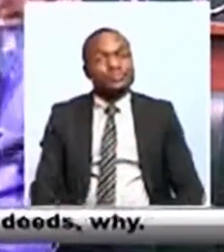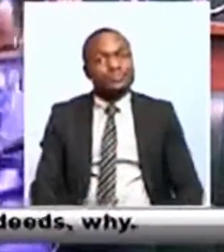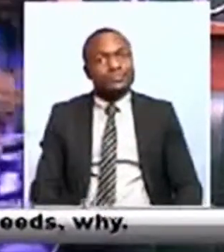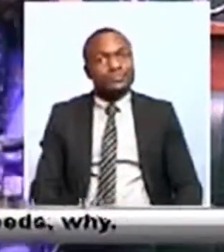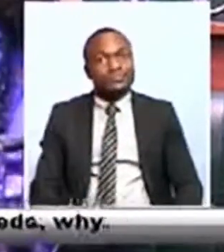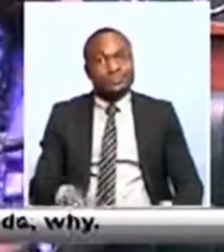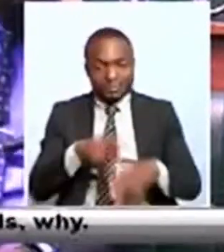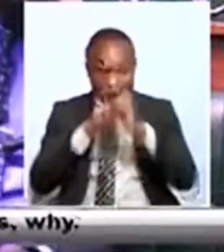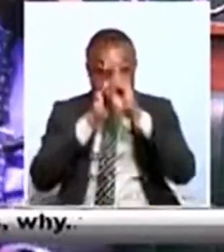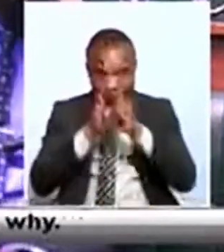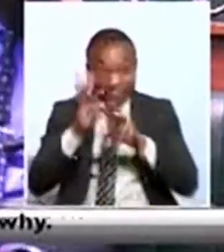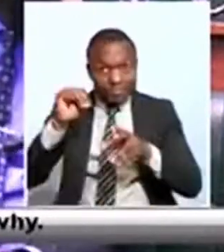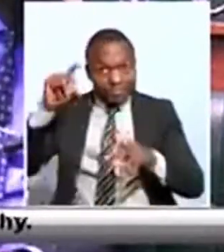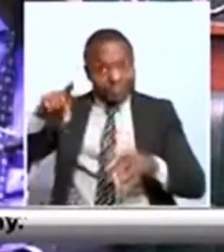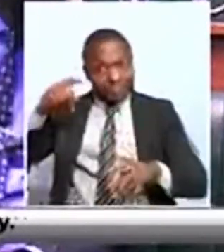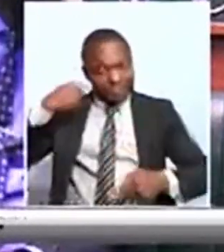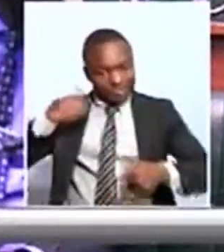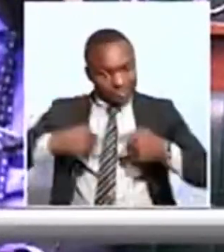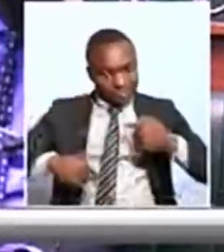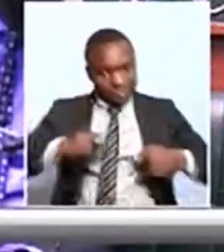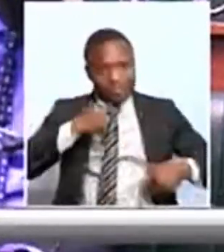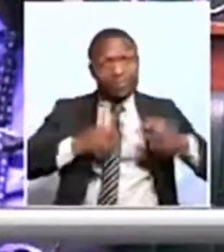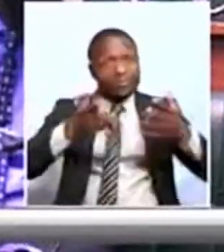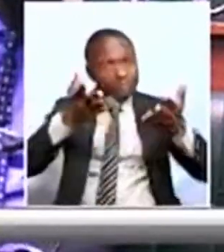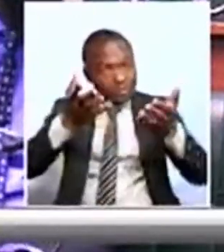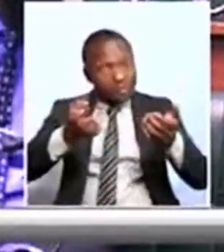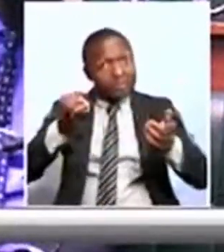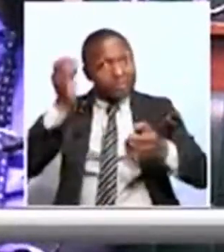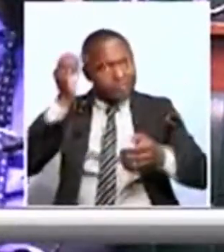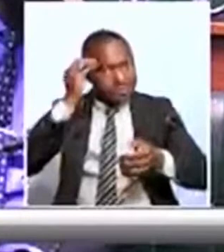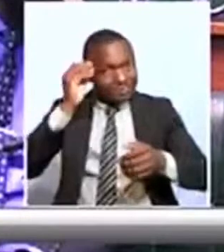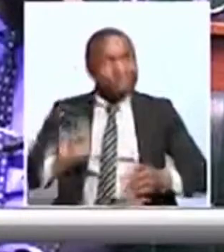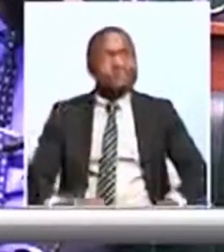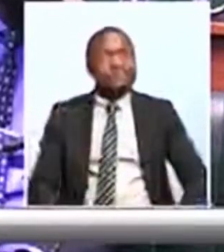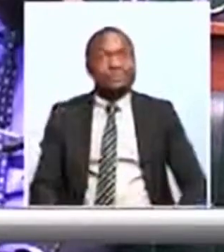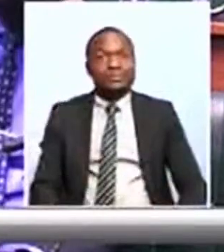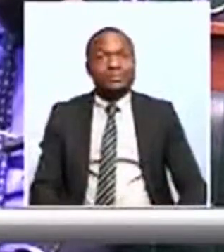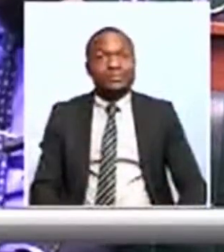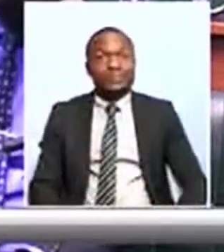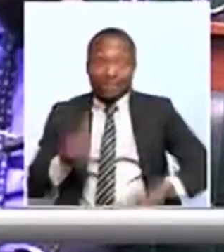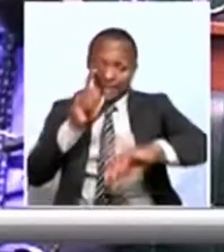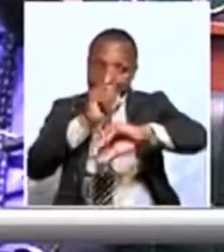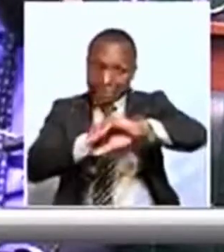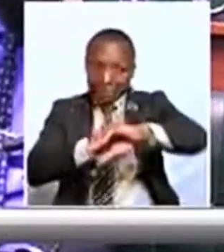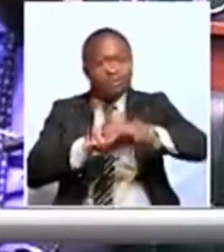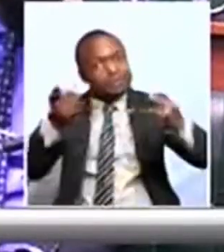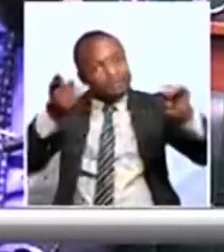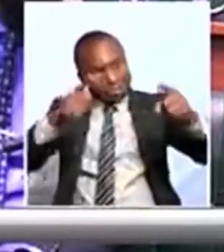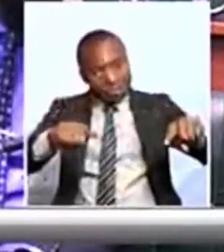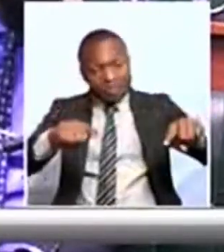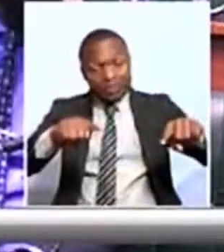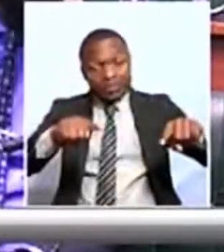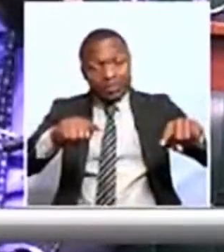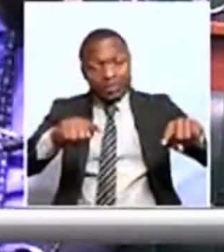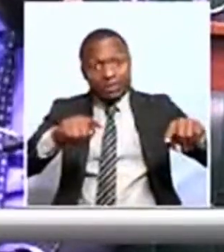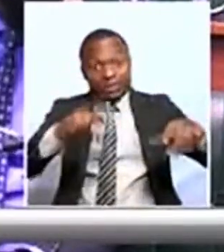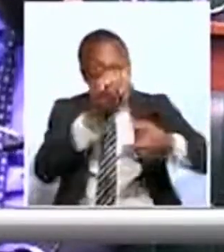Christopher Gangombe asked, he wanted to know in terms of time frame when you are going to resolve this